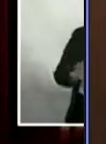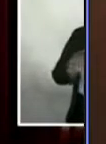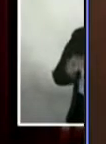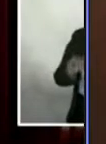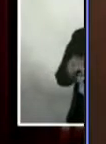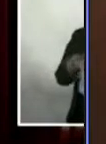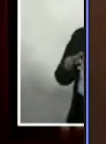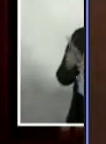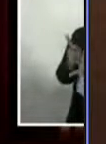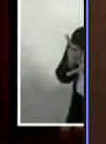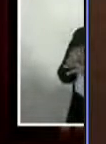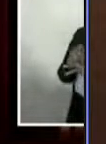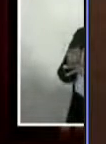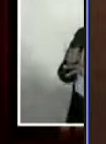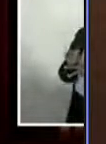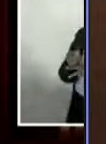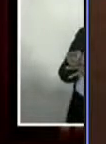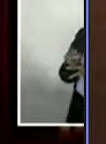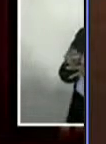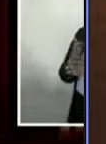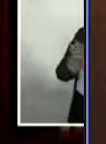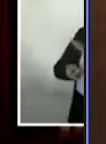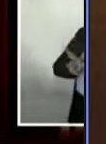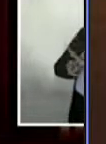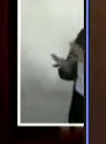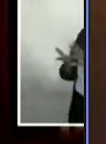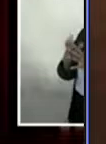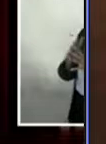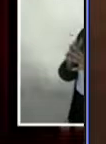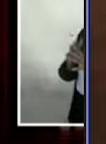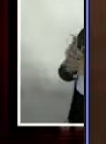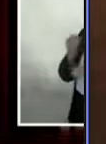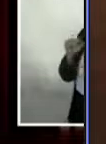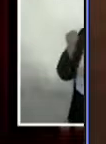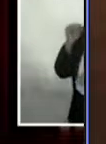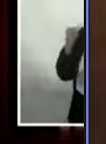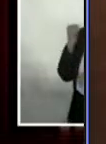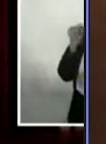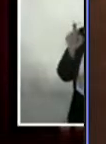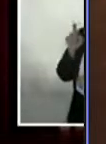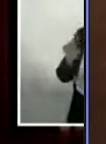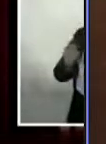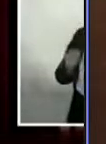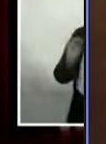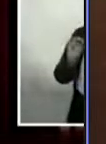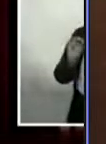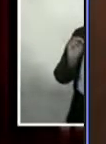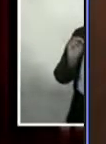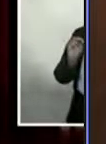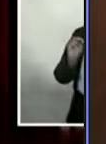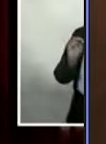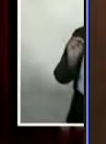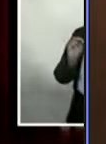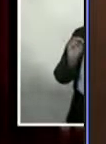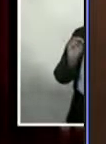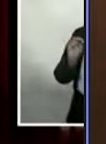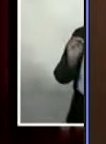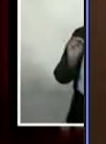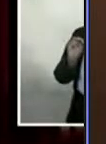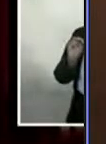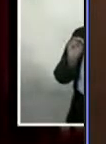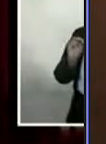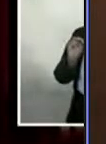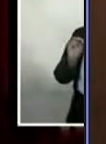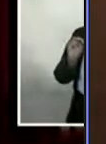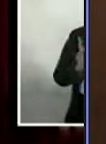at its Prospectin factory. This is on the back of its multi-billion rand expansion for the Toyota Cross production line. We are